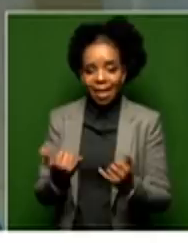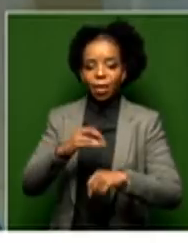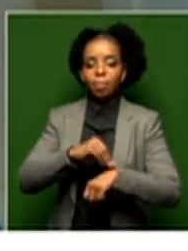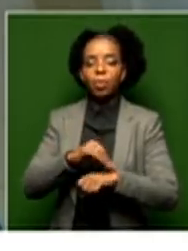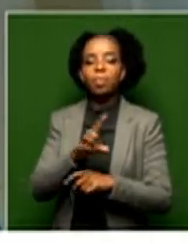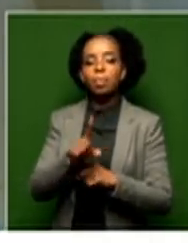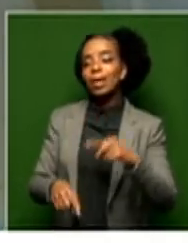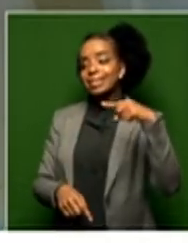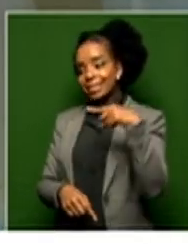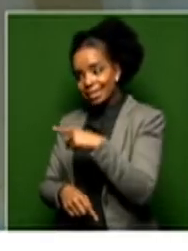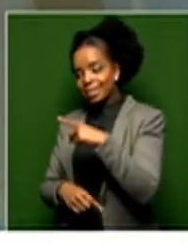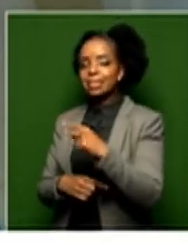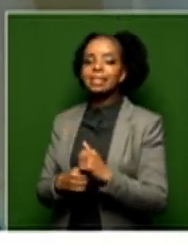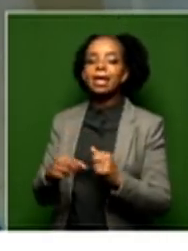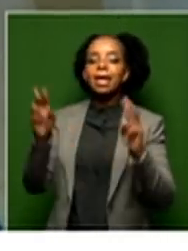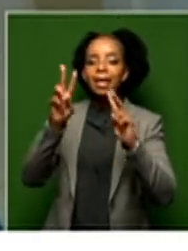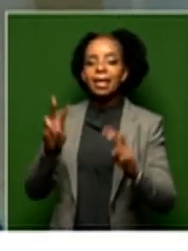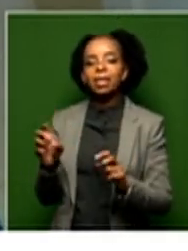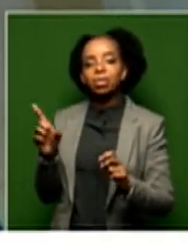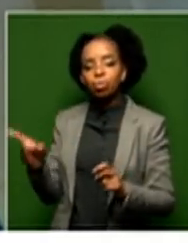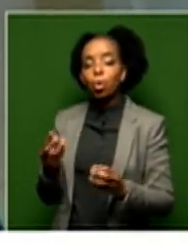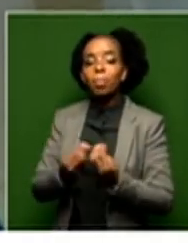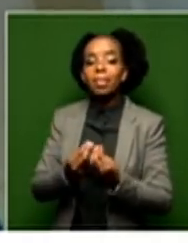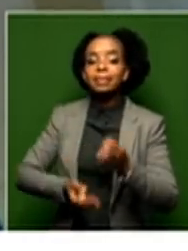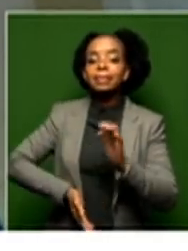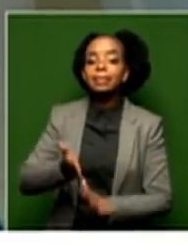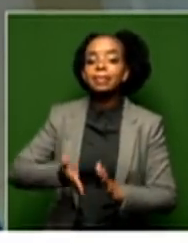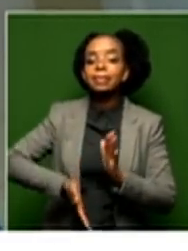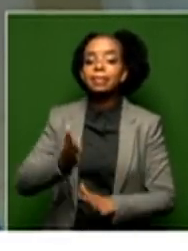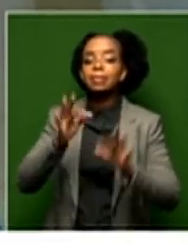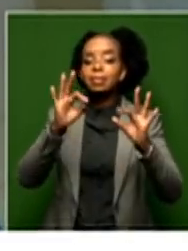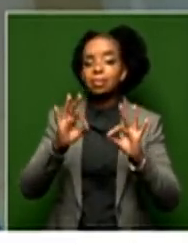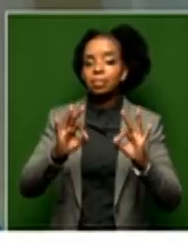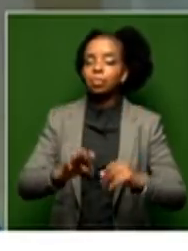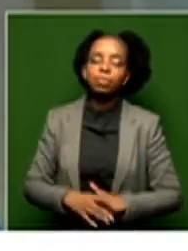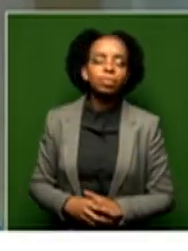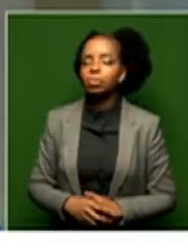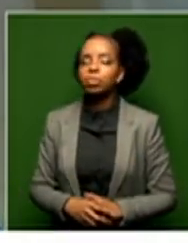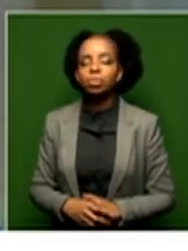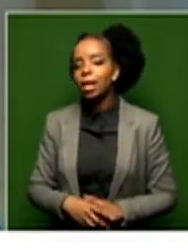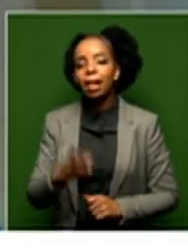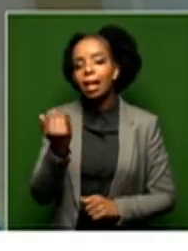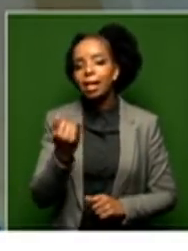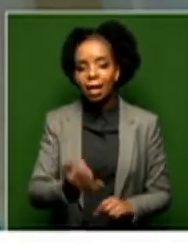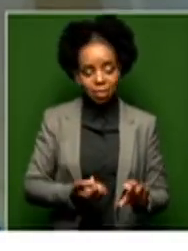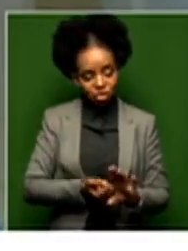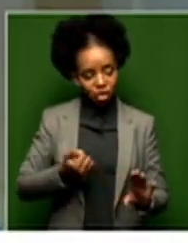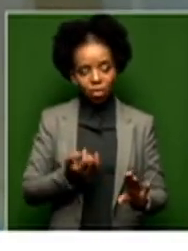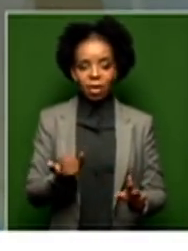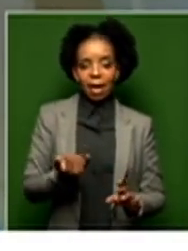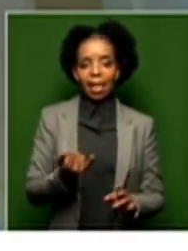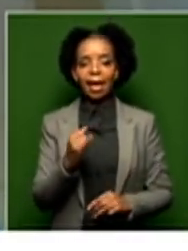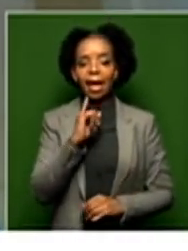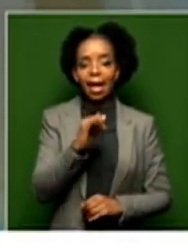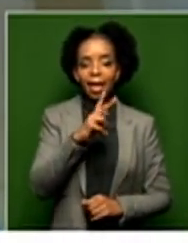insolvent, which really means that generators from like IPPs would much rather be dealing